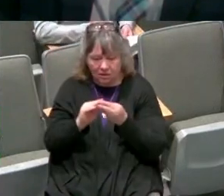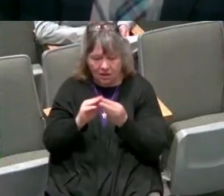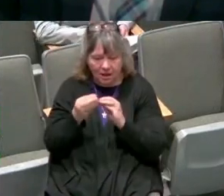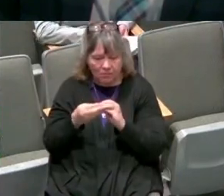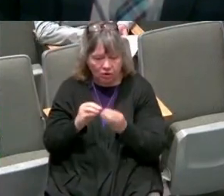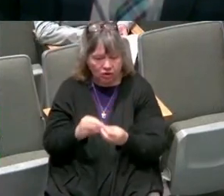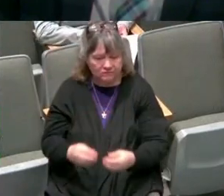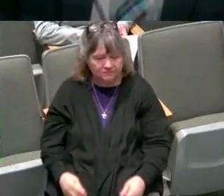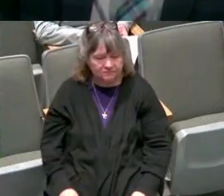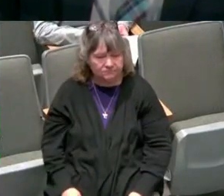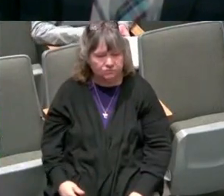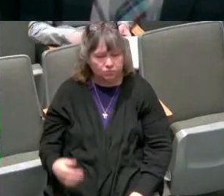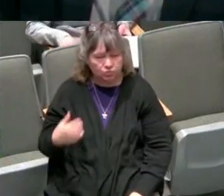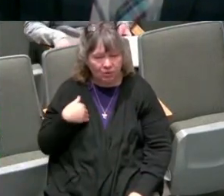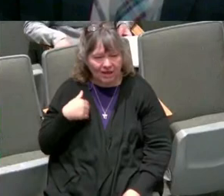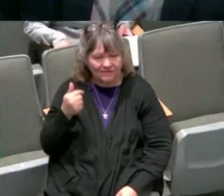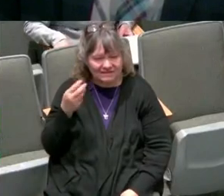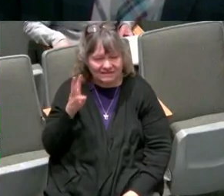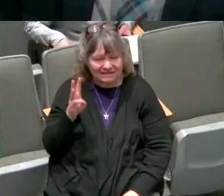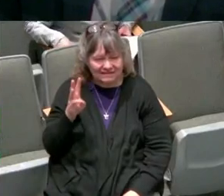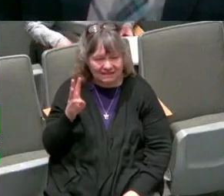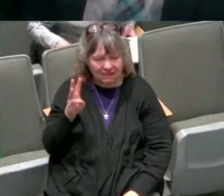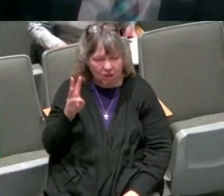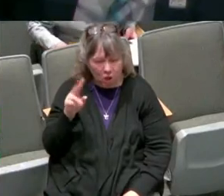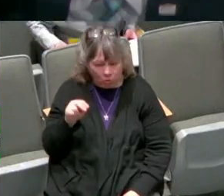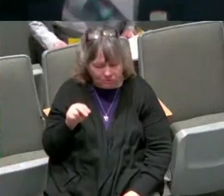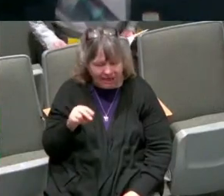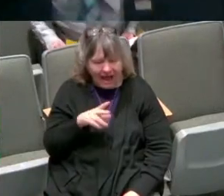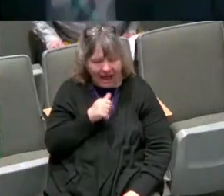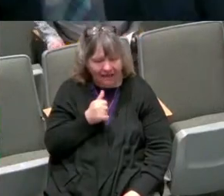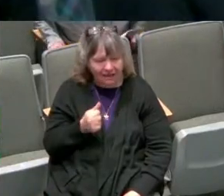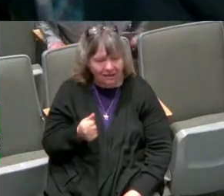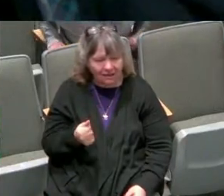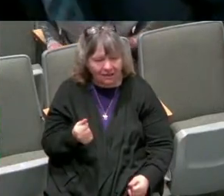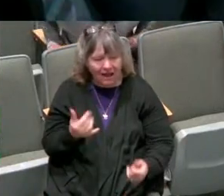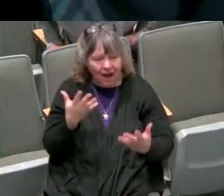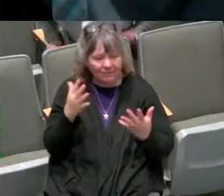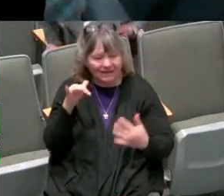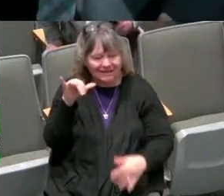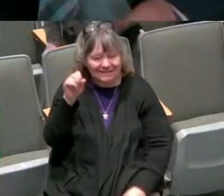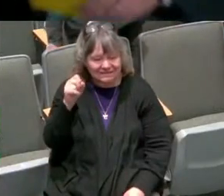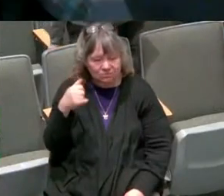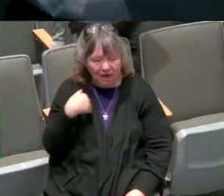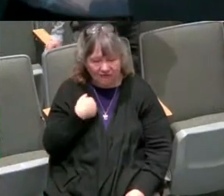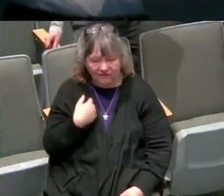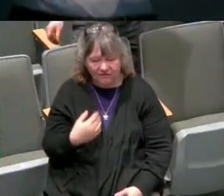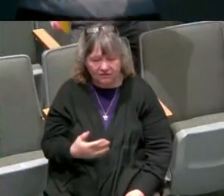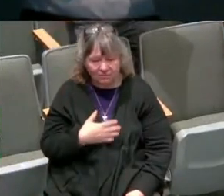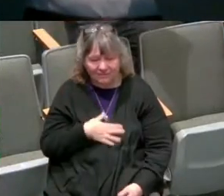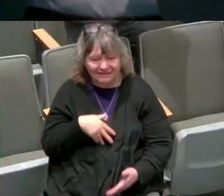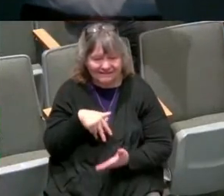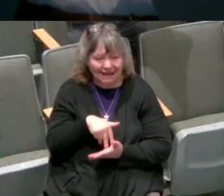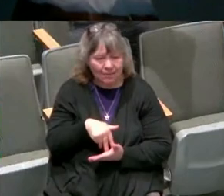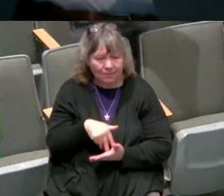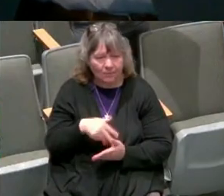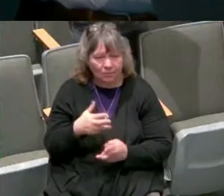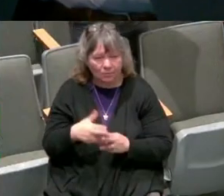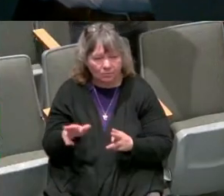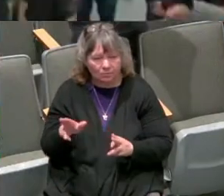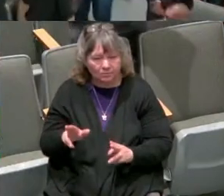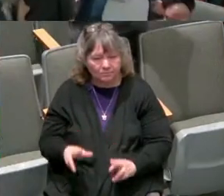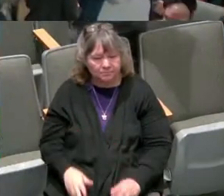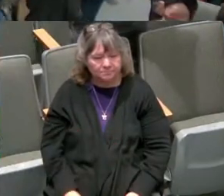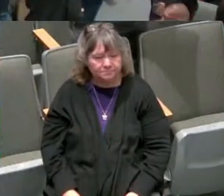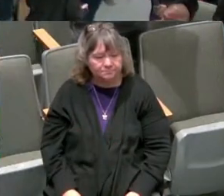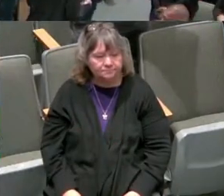number we have 16 no's and let's figure out how many yeses we have please stand up